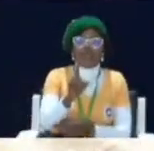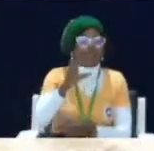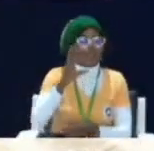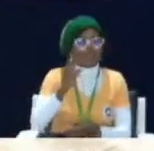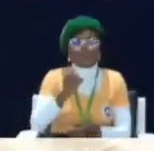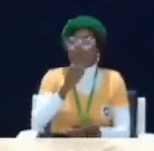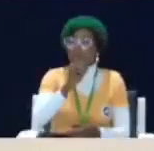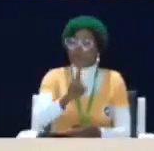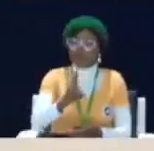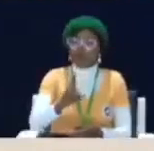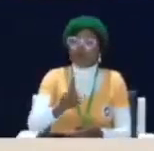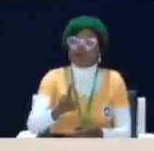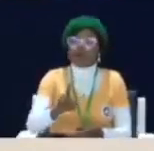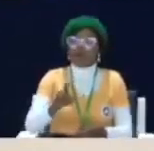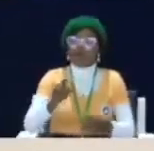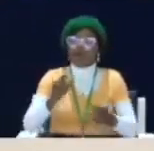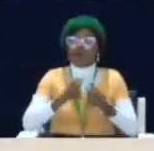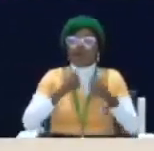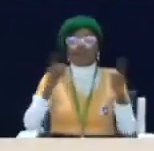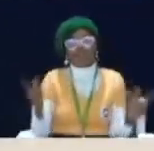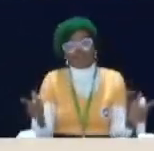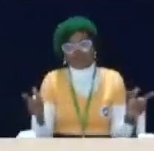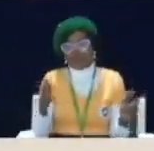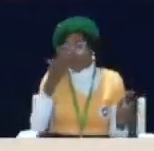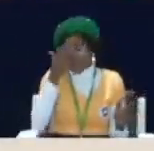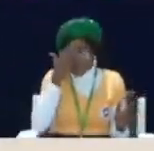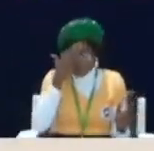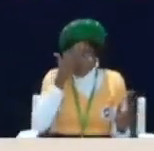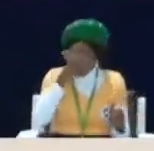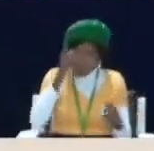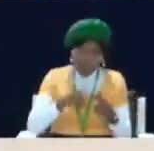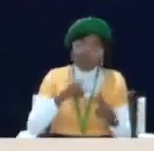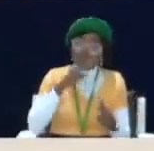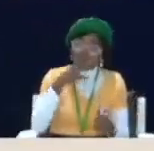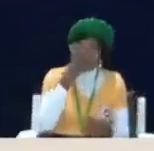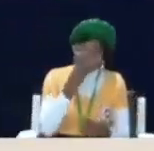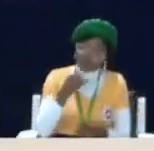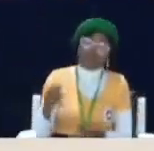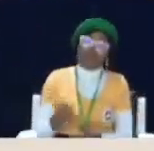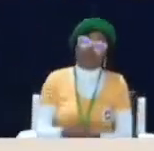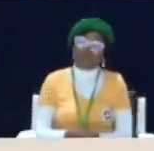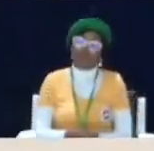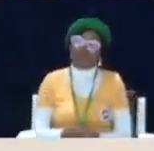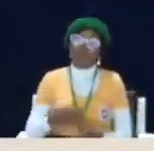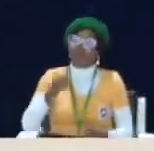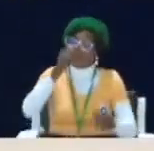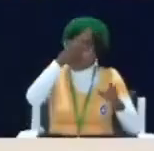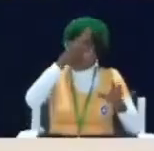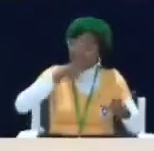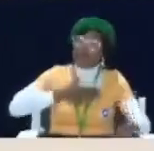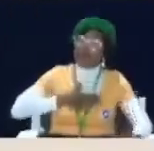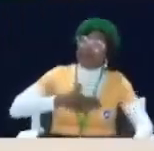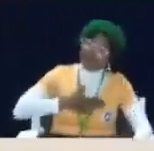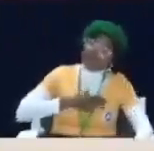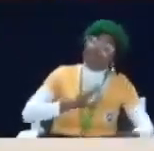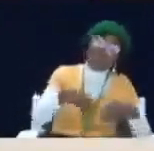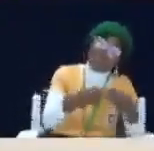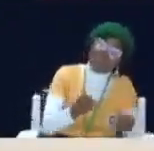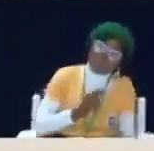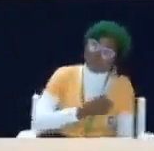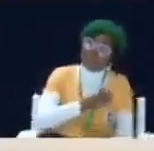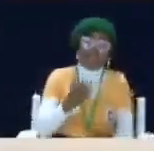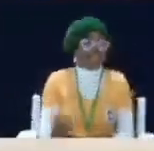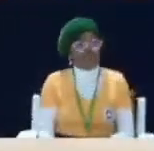no one enlarges while sleeping. Father, please, give us another chance,